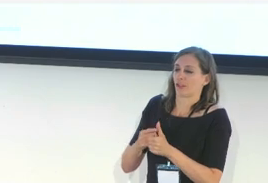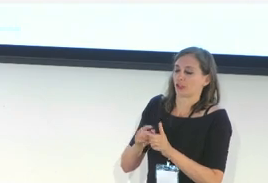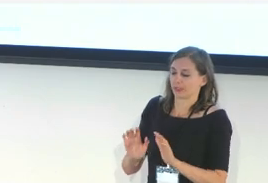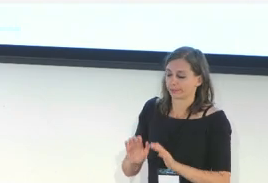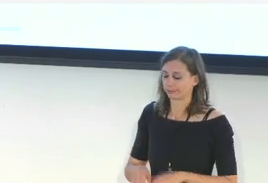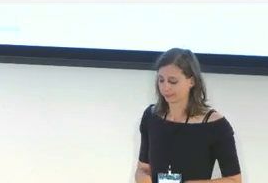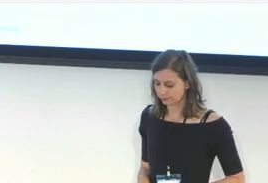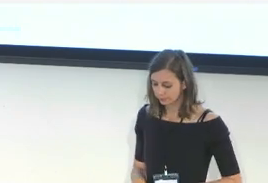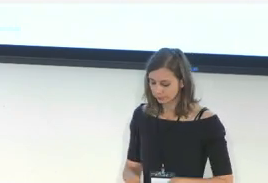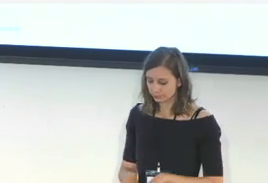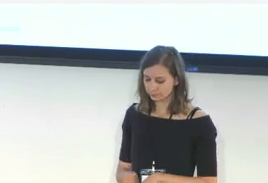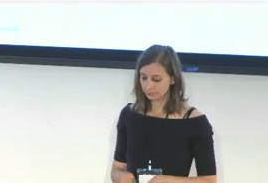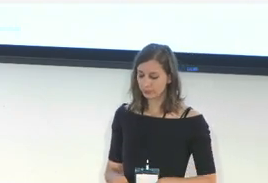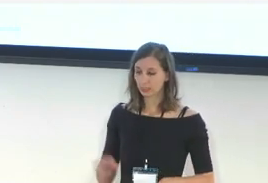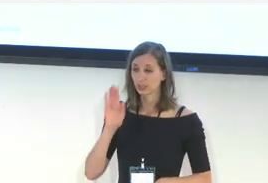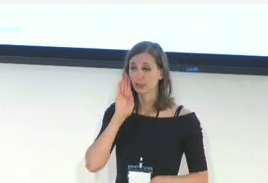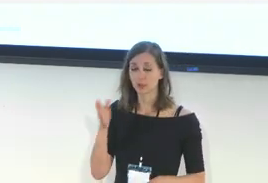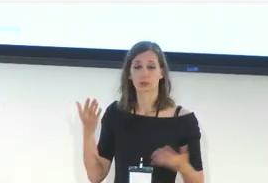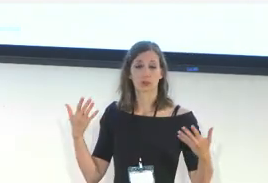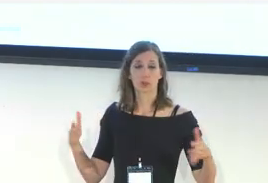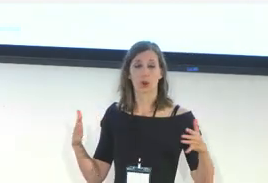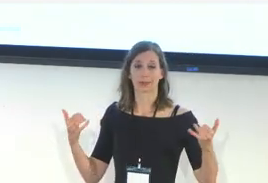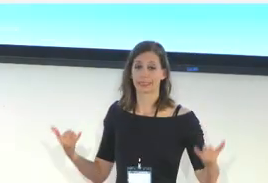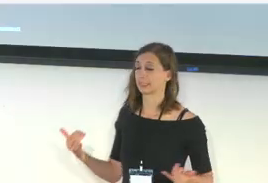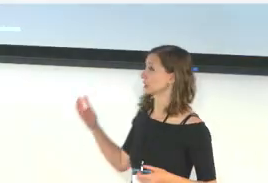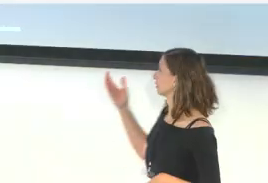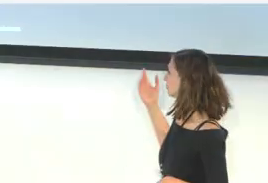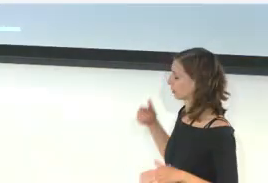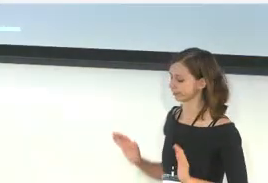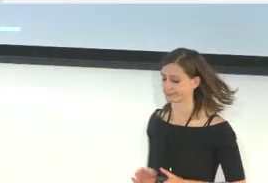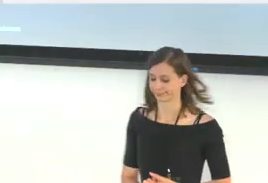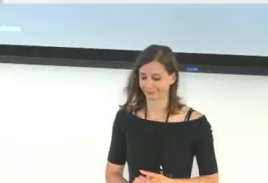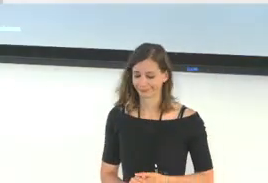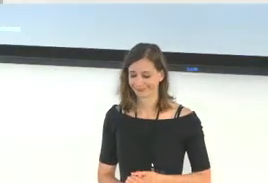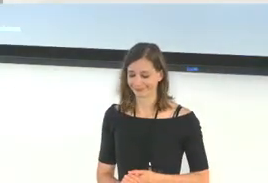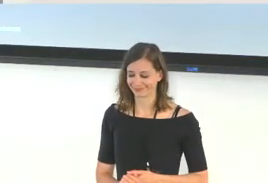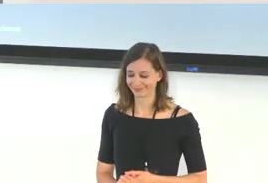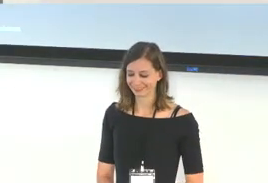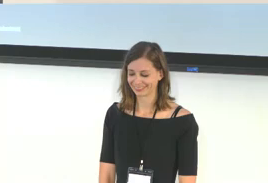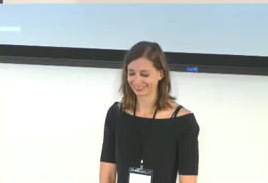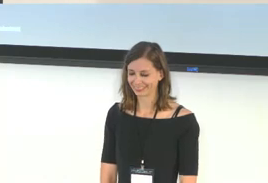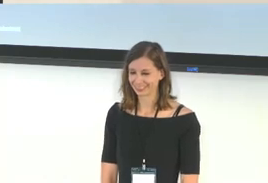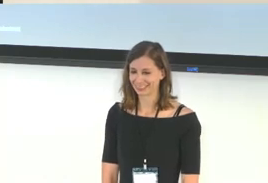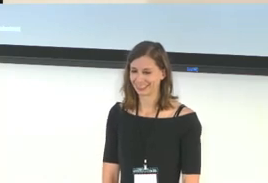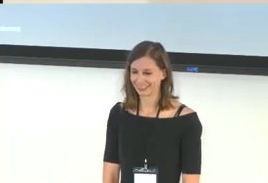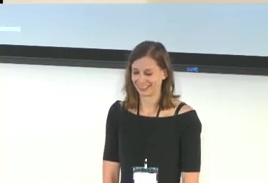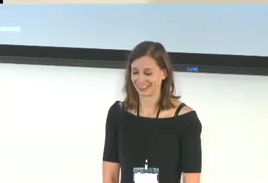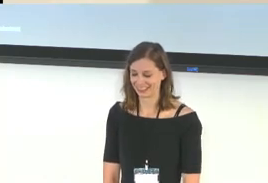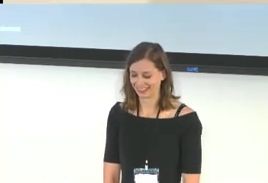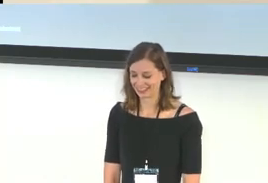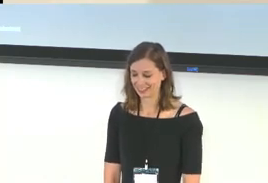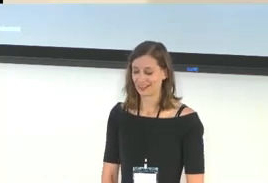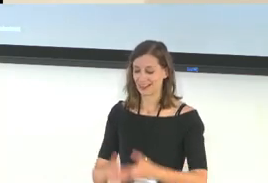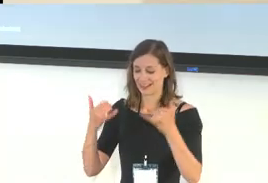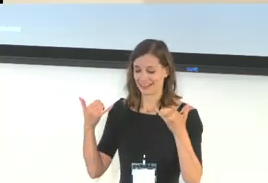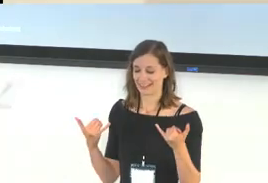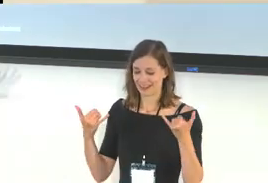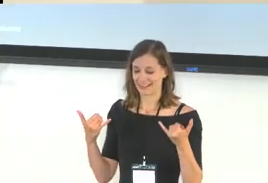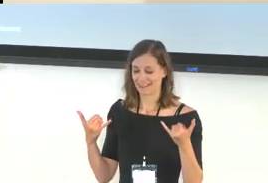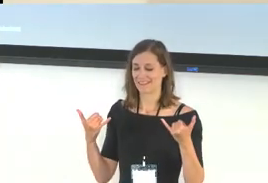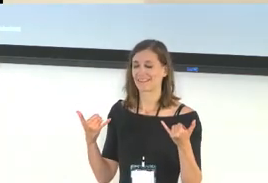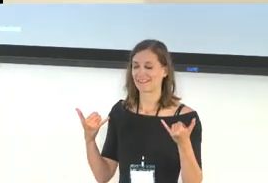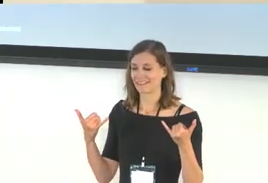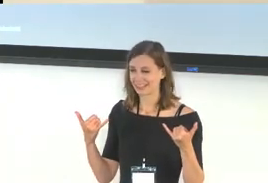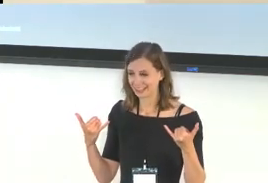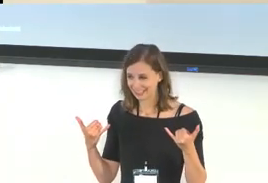here, it's just not evenly distributed, quote by William Gibson. And this is where we start to look at the metaverse. And I've brought